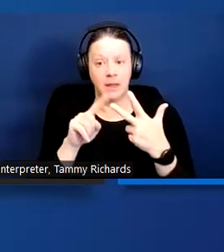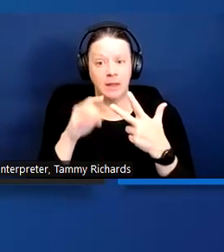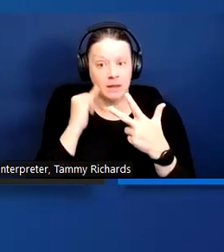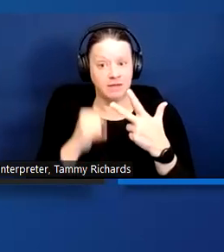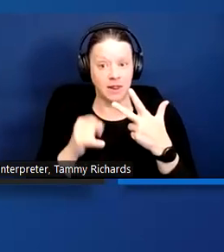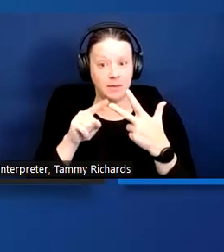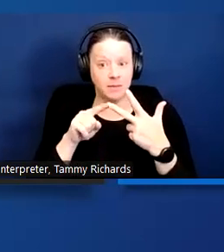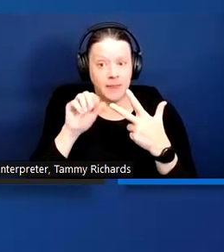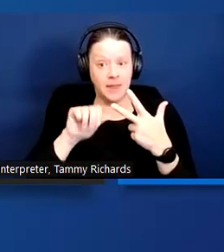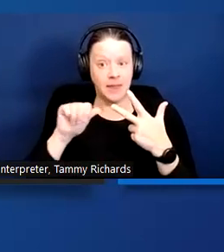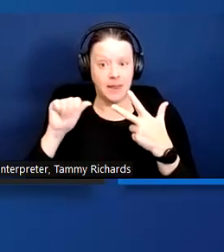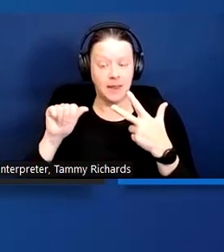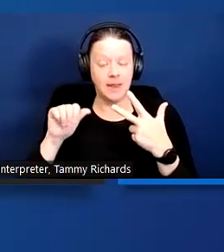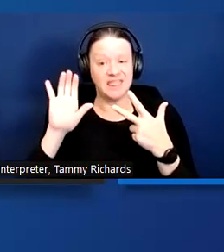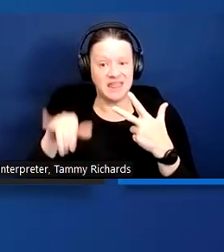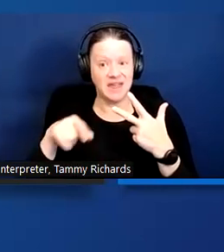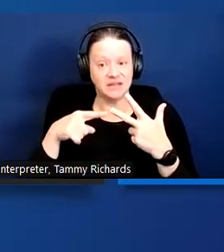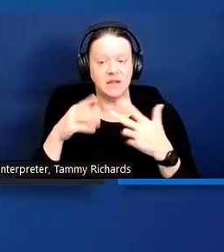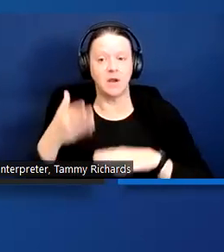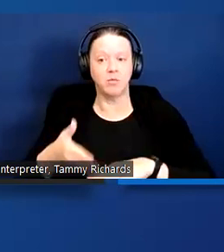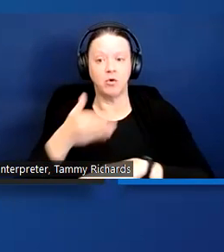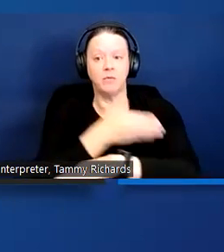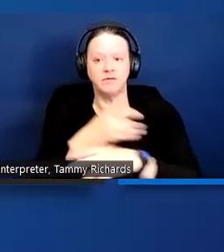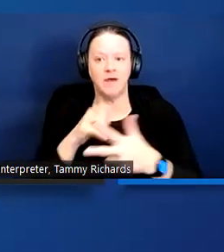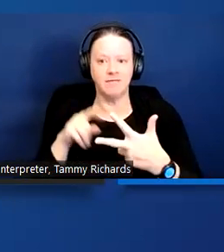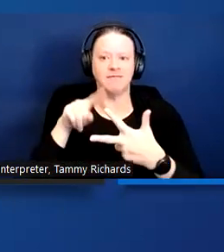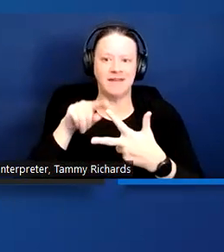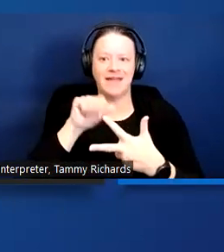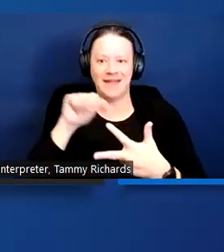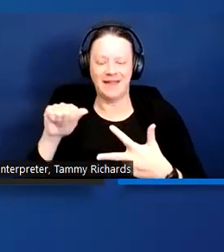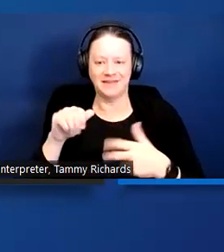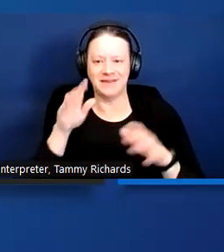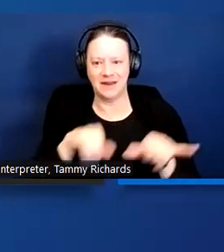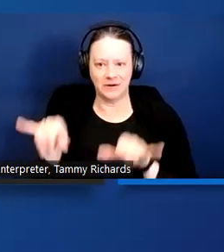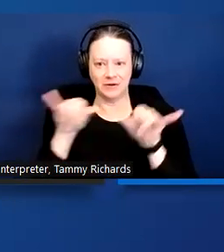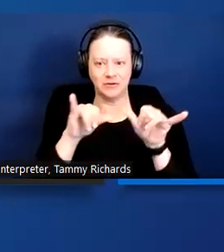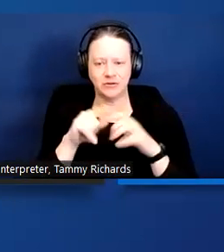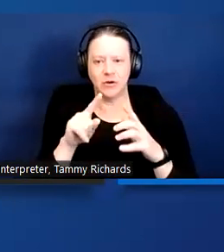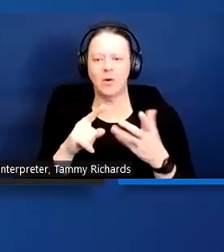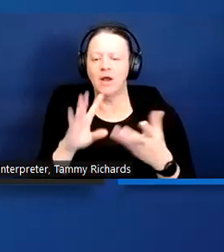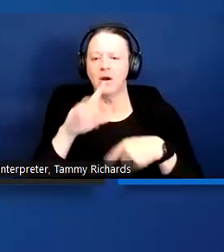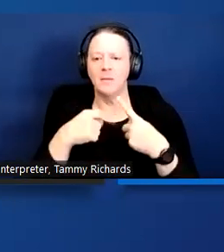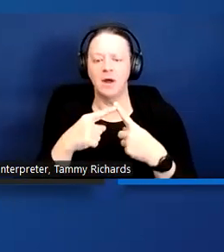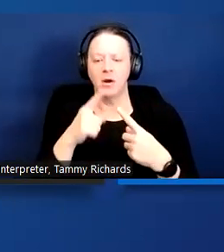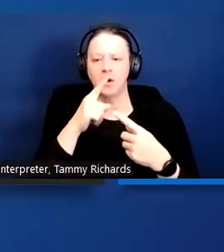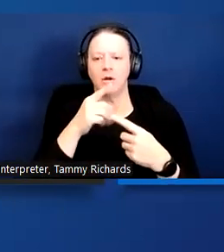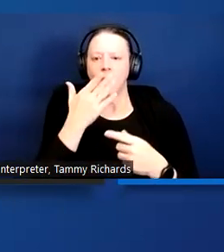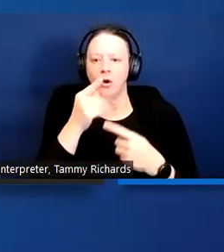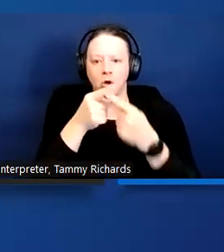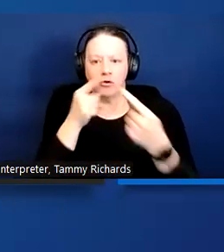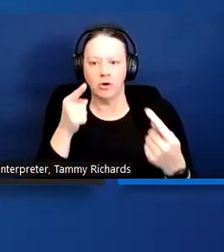AAA, which by and large are improvements of the previous standards. So I mentioned color contrast for the AA